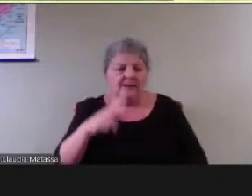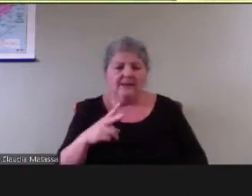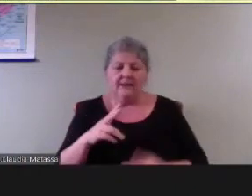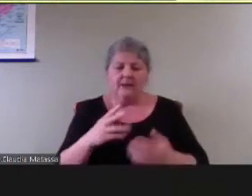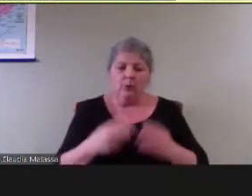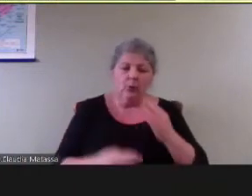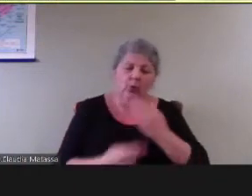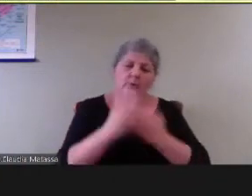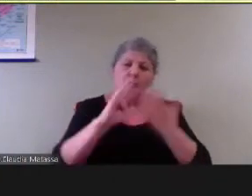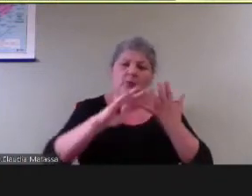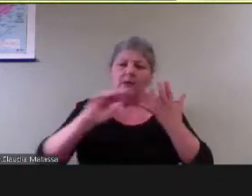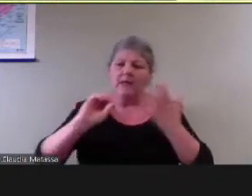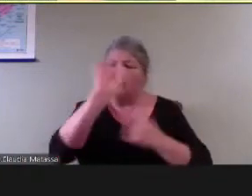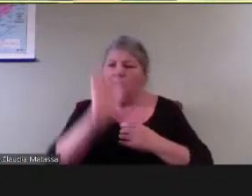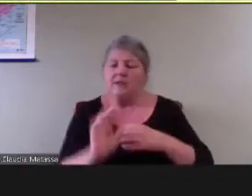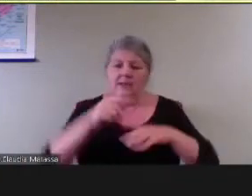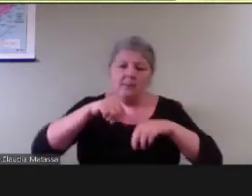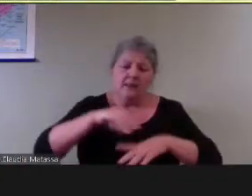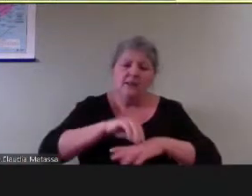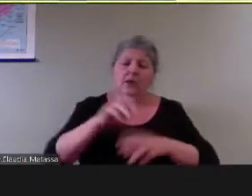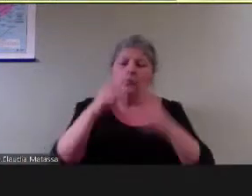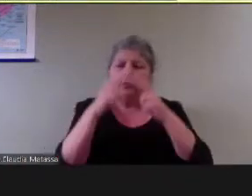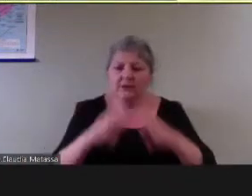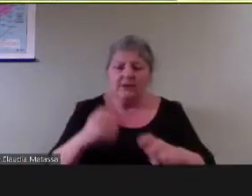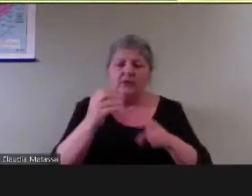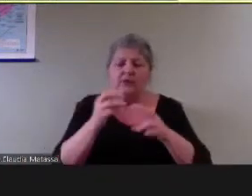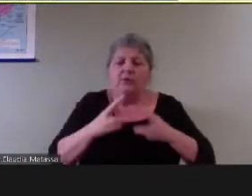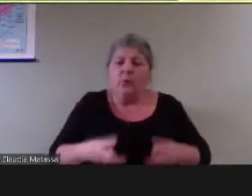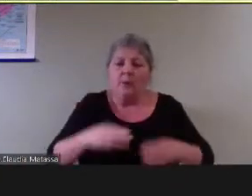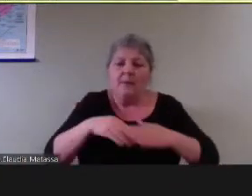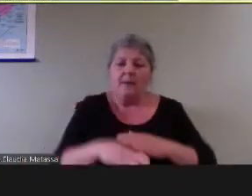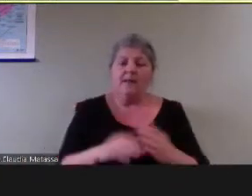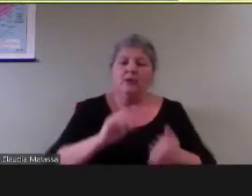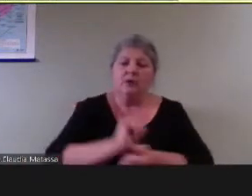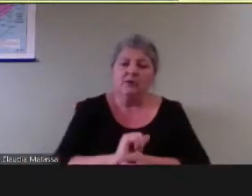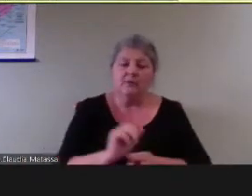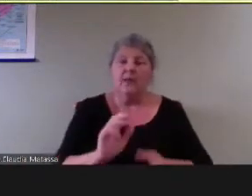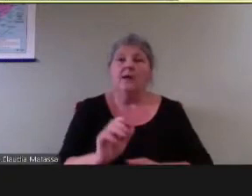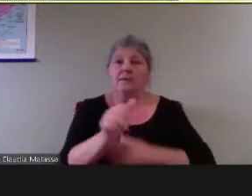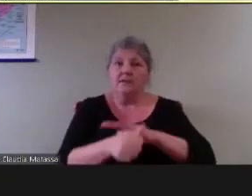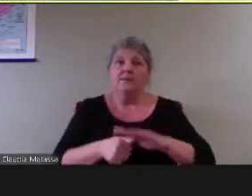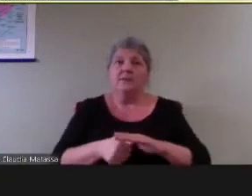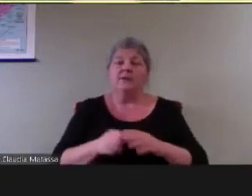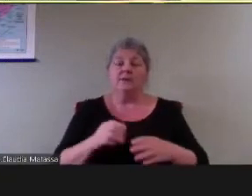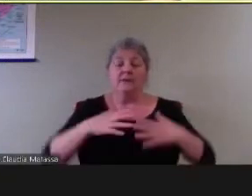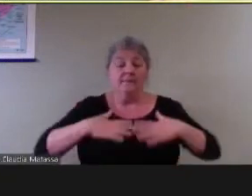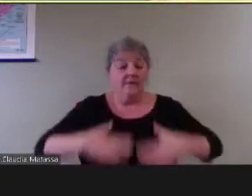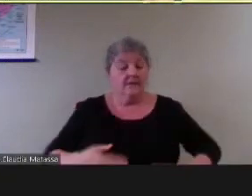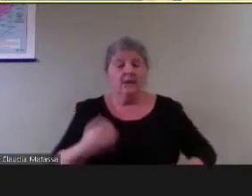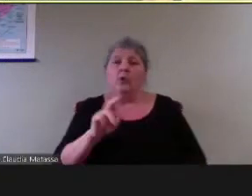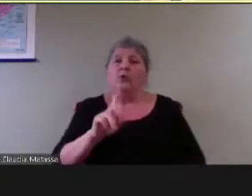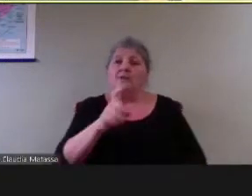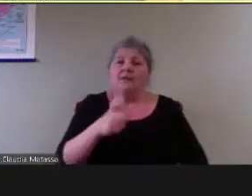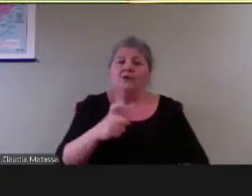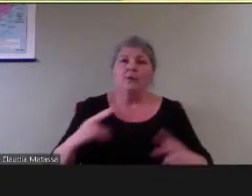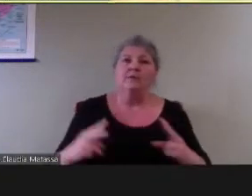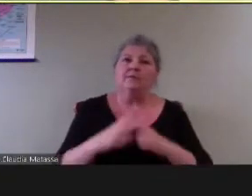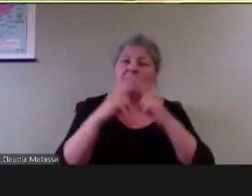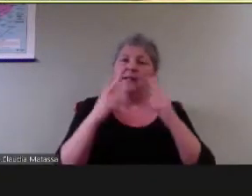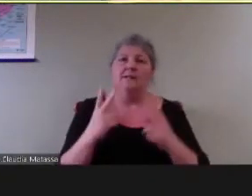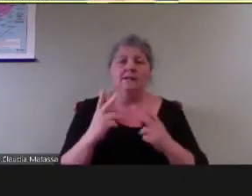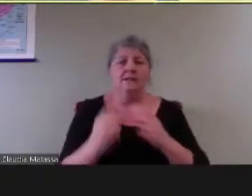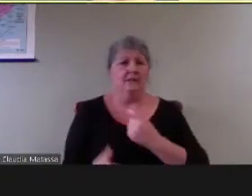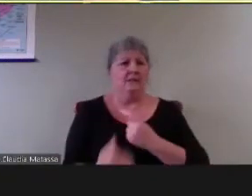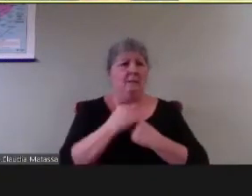90%, depending on the research, of women in custody have experienced physical or sexual violence, and that's a very